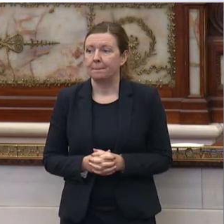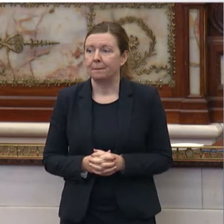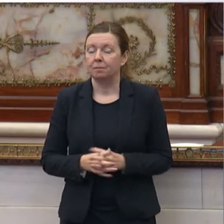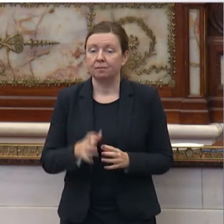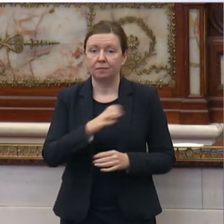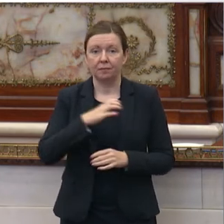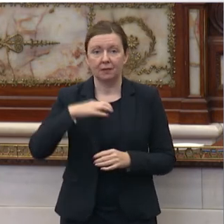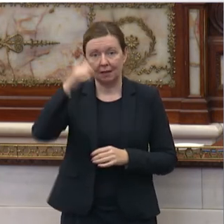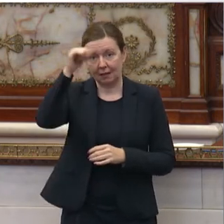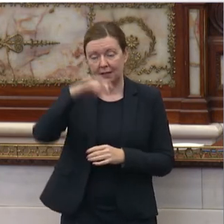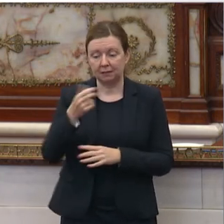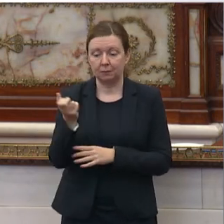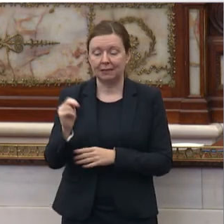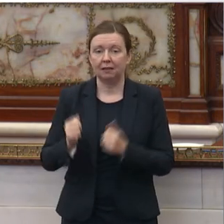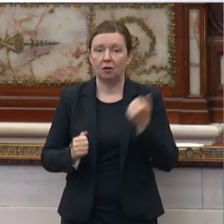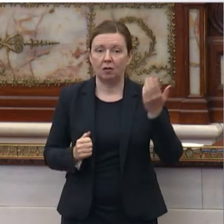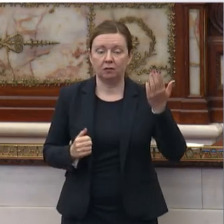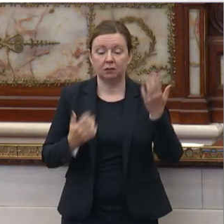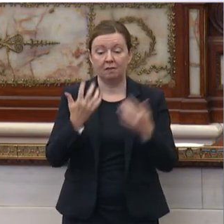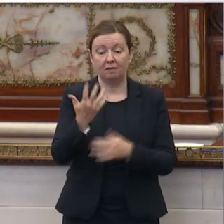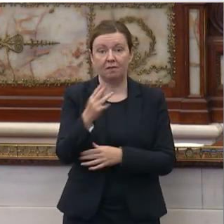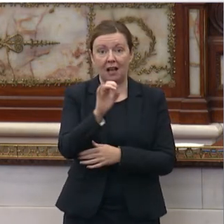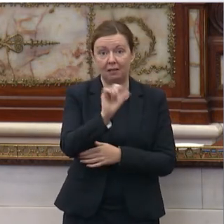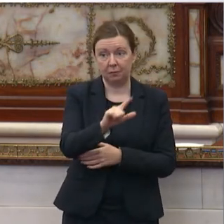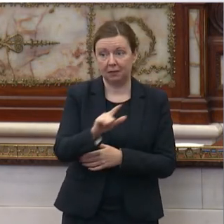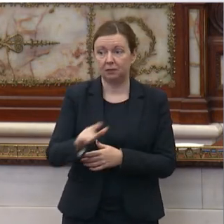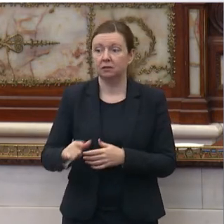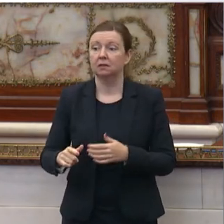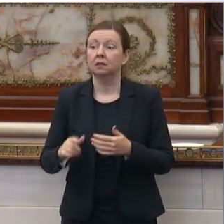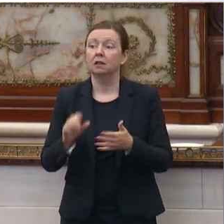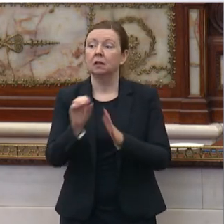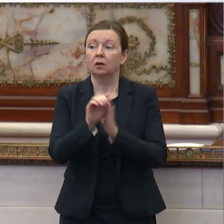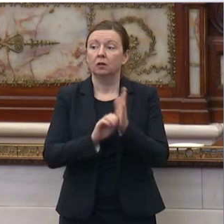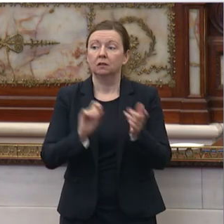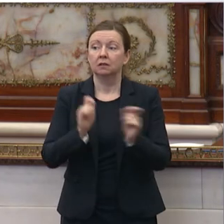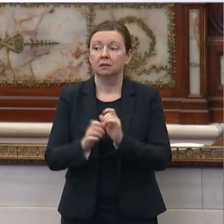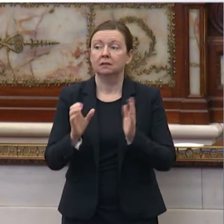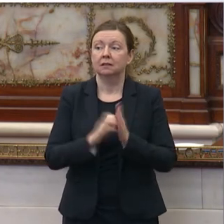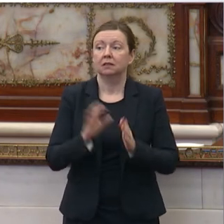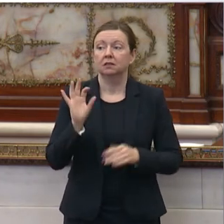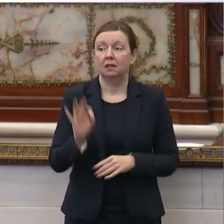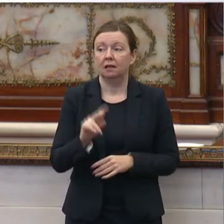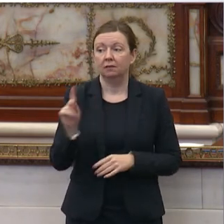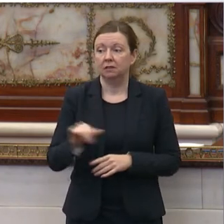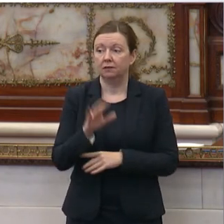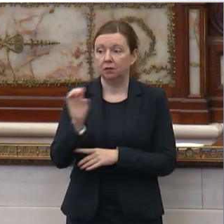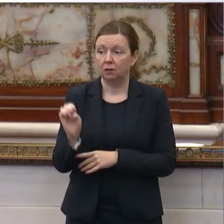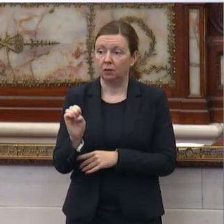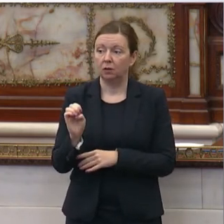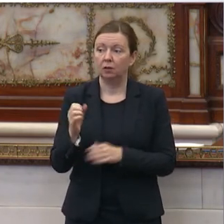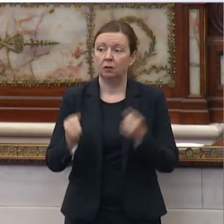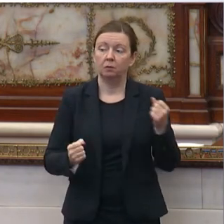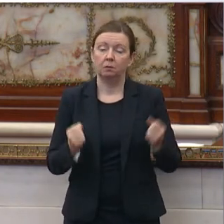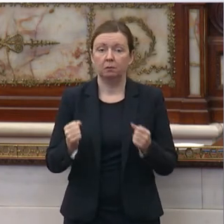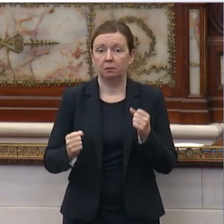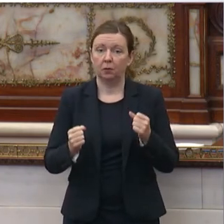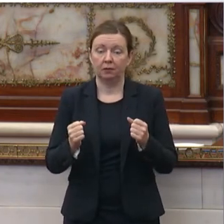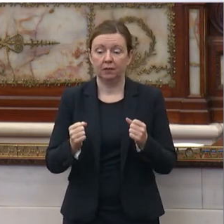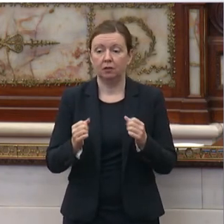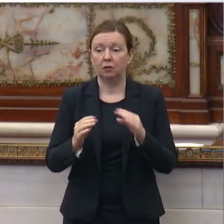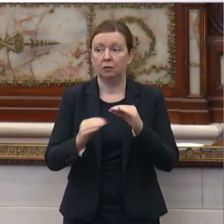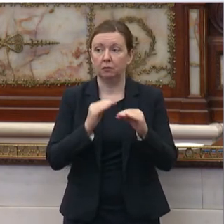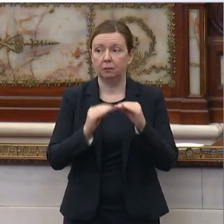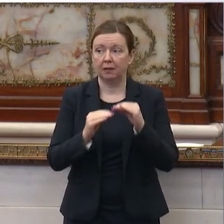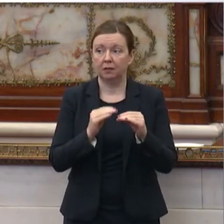Councilman Heenan offers 5 bills and 3 resolutions entitled an ordinance amending section 9207 of the Philadelphia Code entitled motor vehicle repairs to prohibit the use